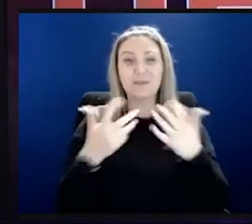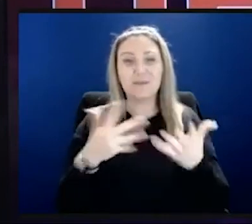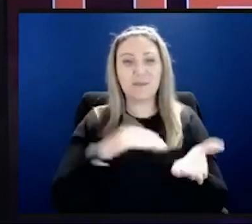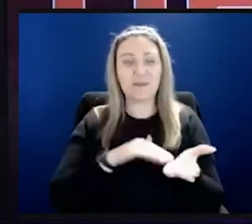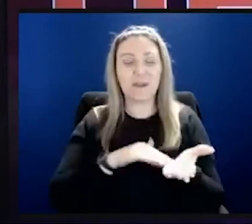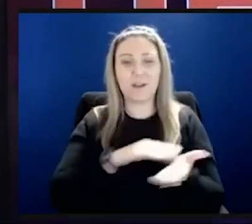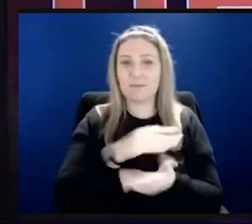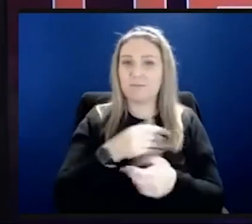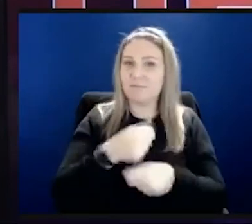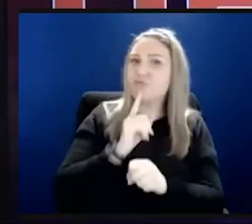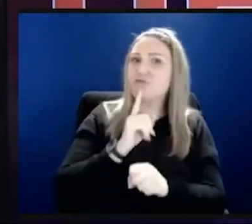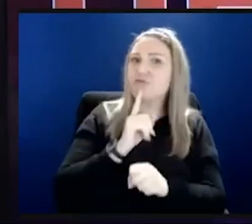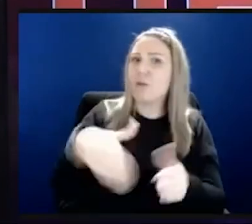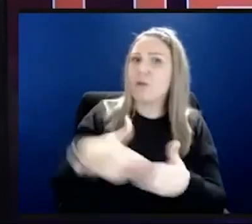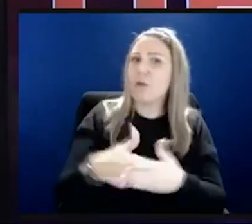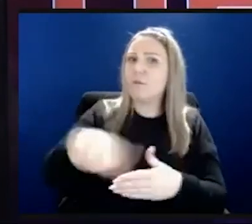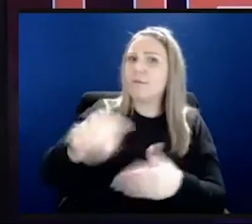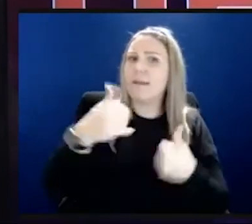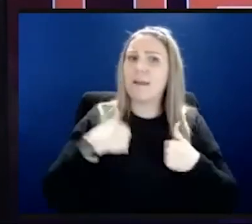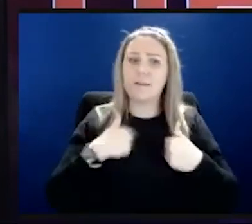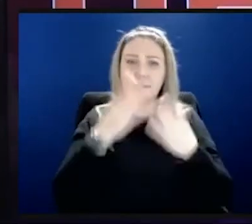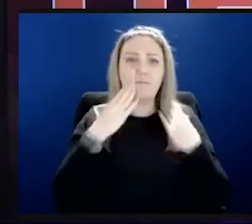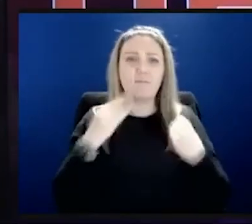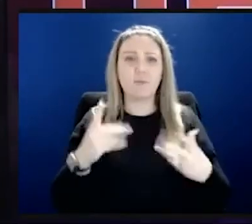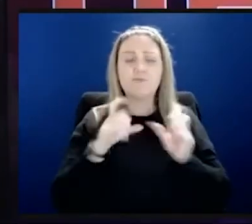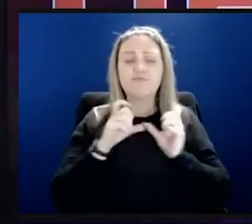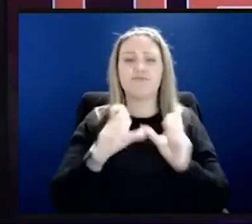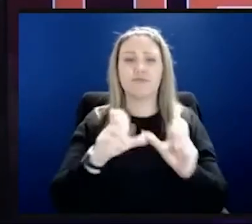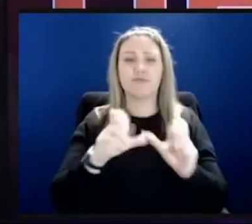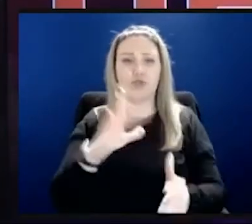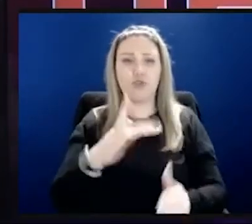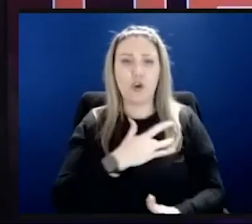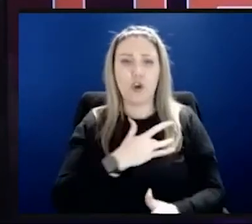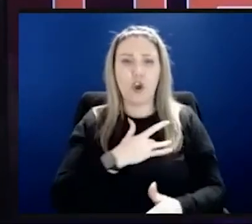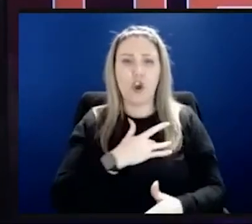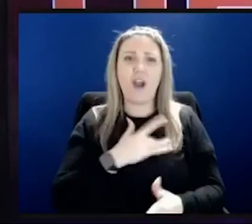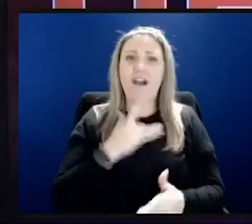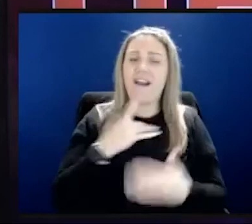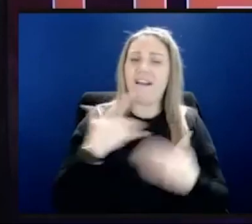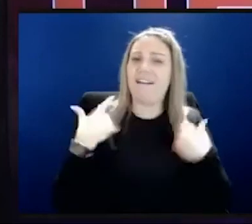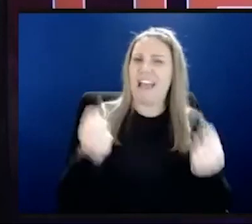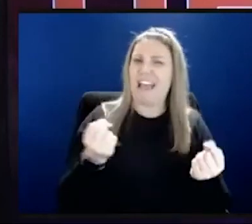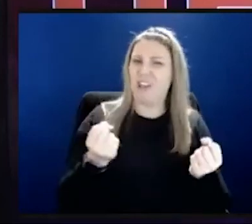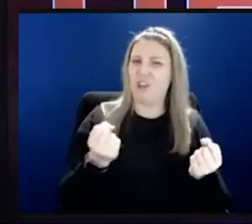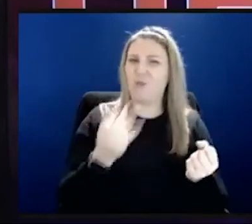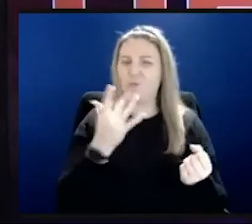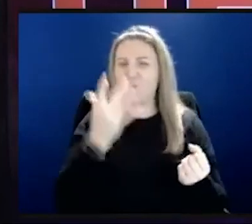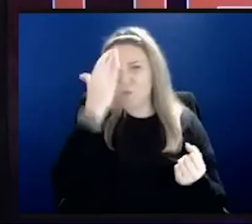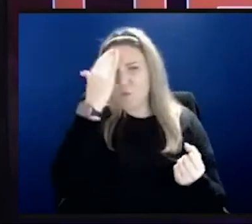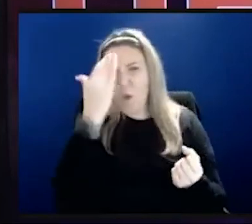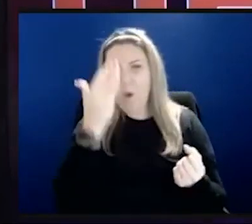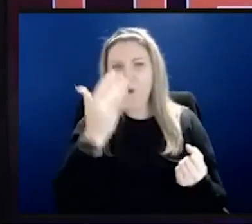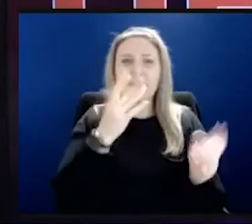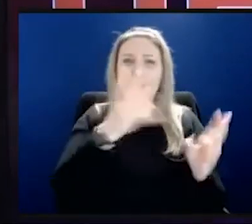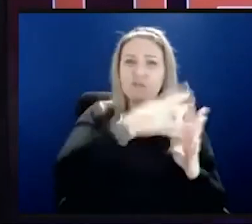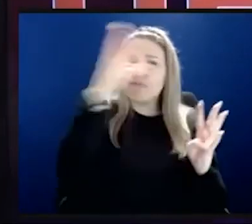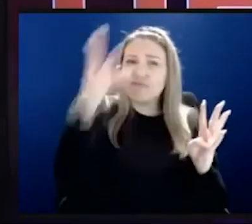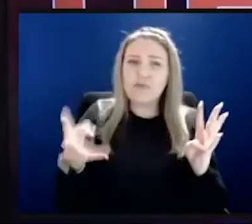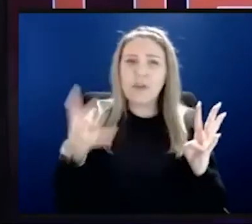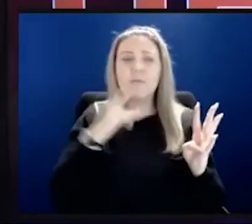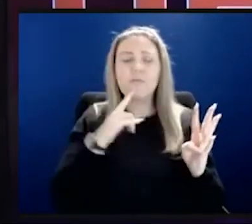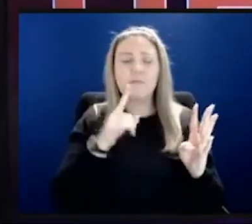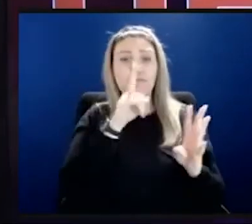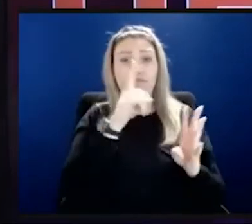the information that you need to keep your hearts healthy. You know the Skittles phrase, taste the rainbow? That's true for heart health, but it has nothing to do with